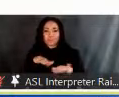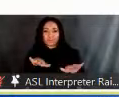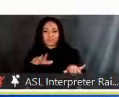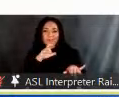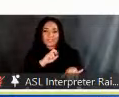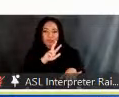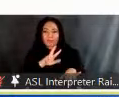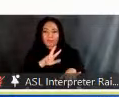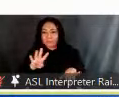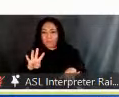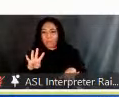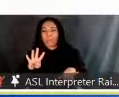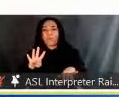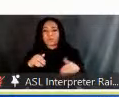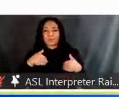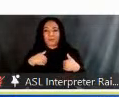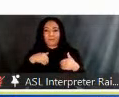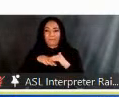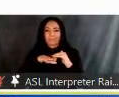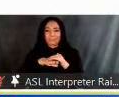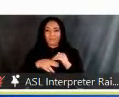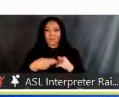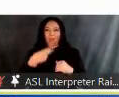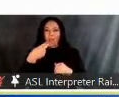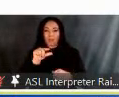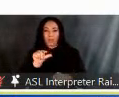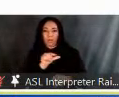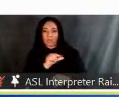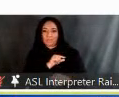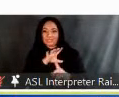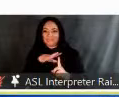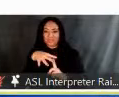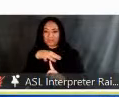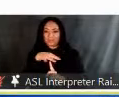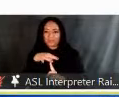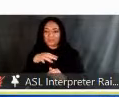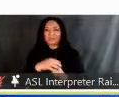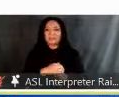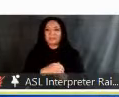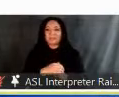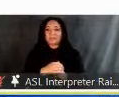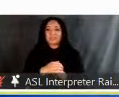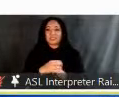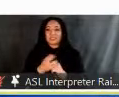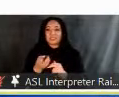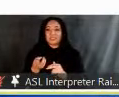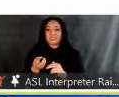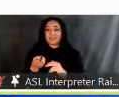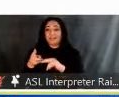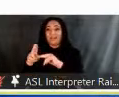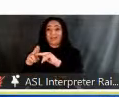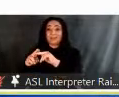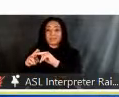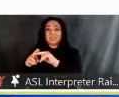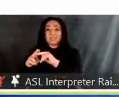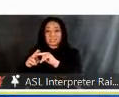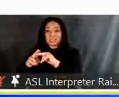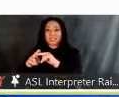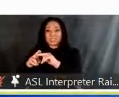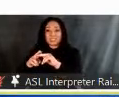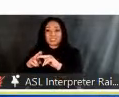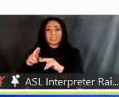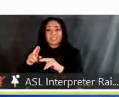inclusive environments. It includes enhancing educator competencies to increase their effectiveness with all